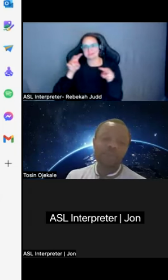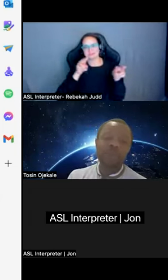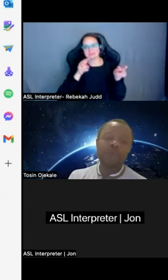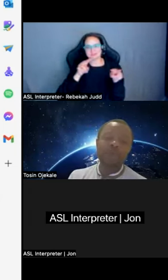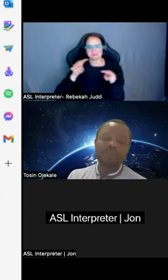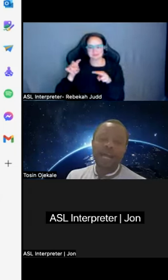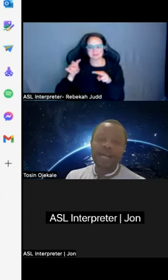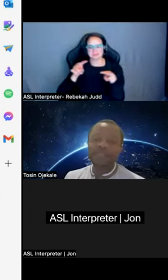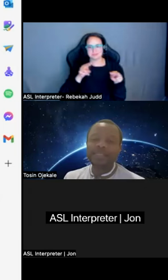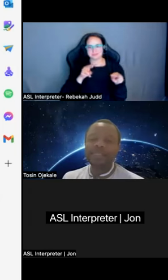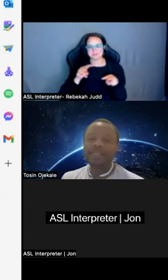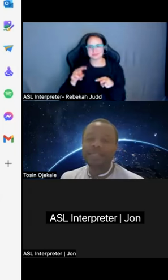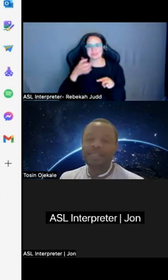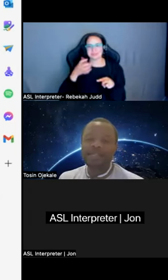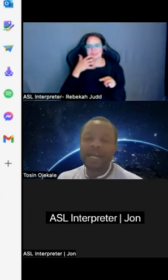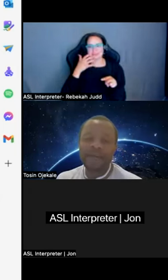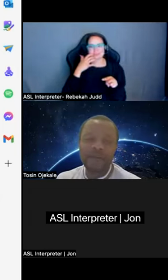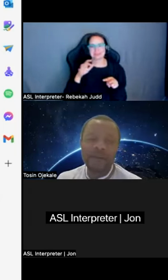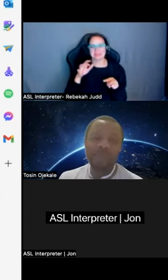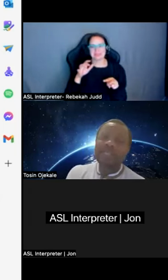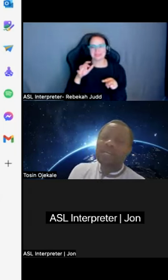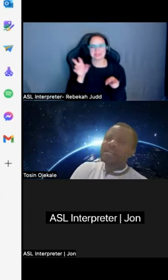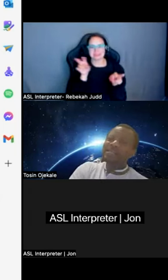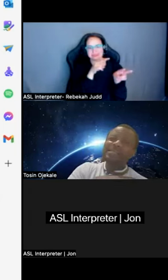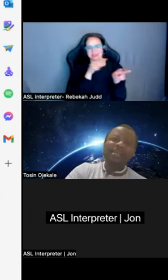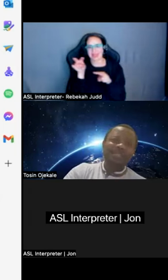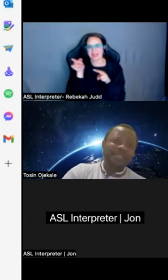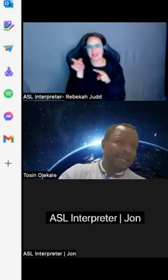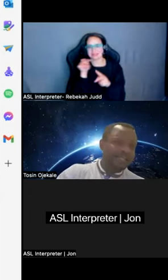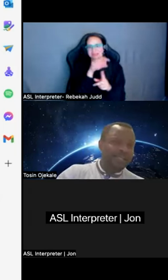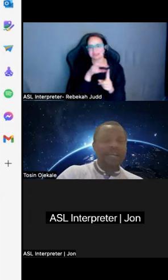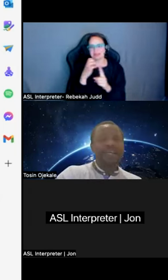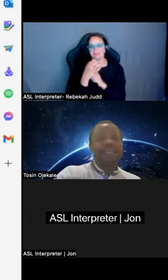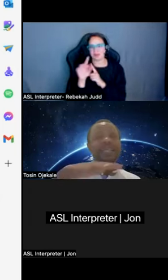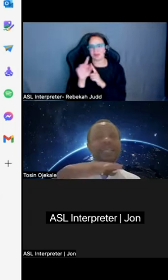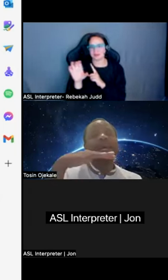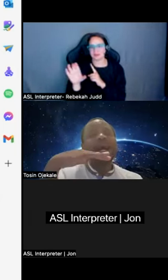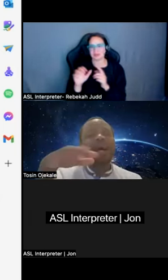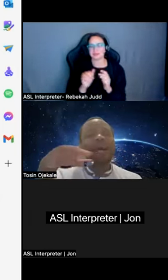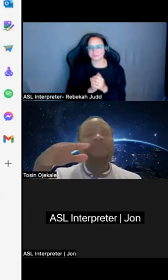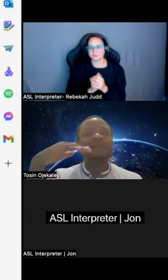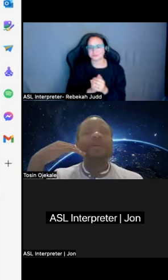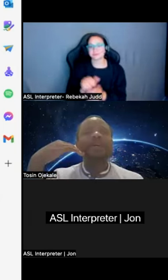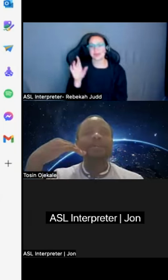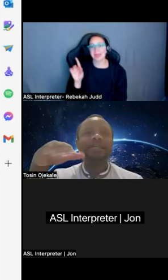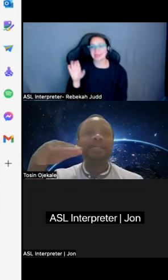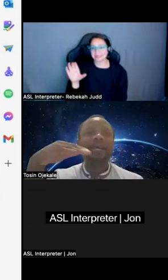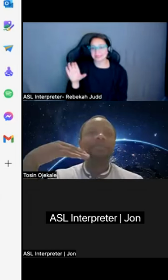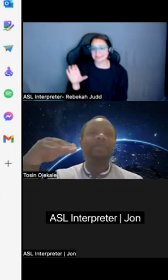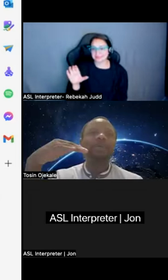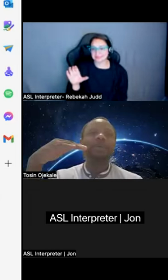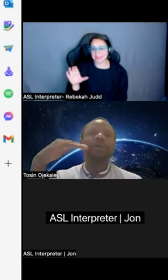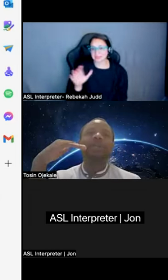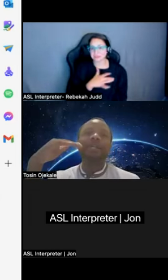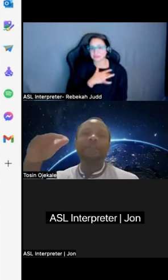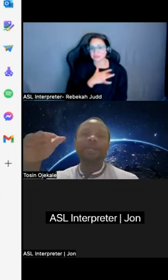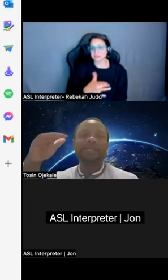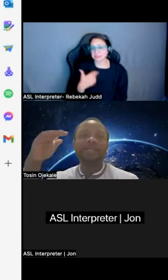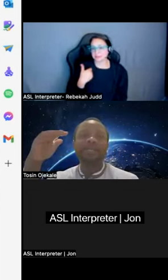sensors to scan the data center environment. Data centers generally have the